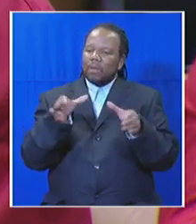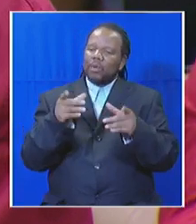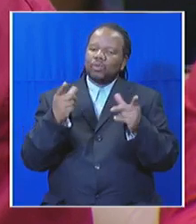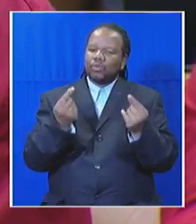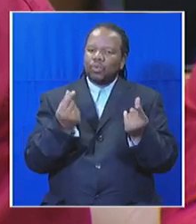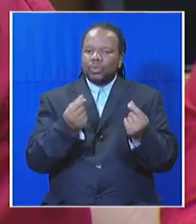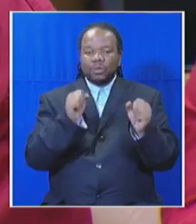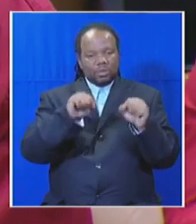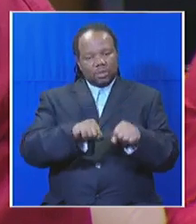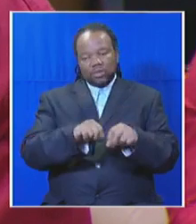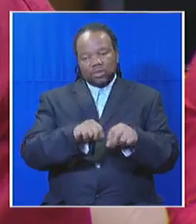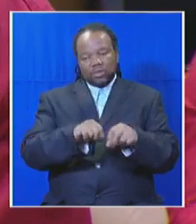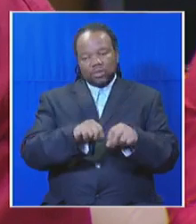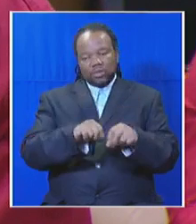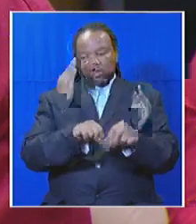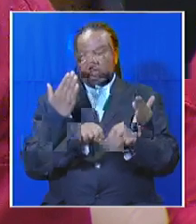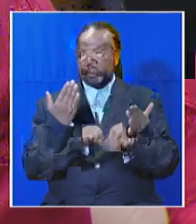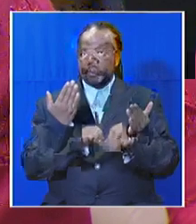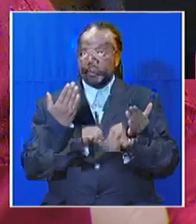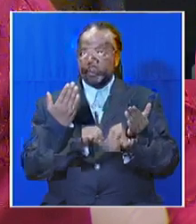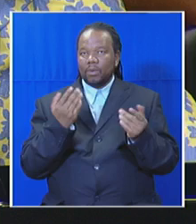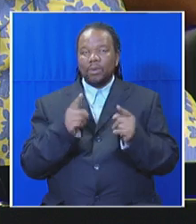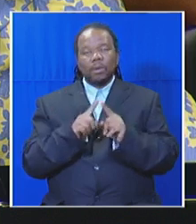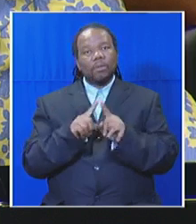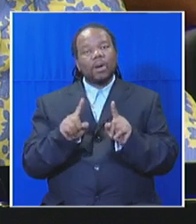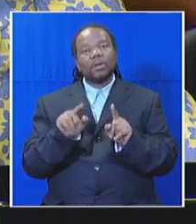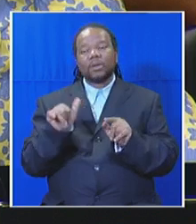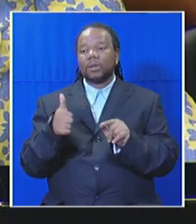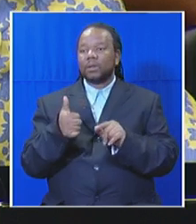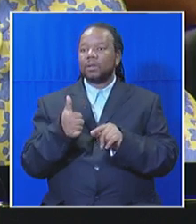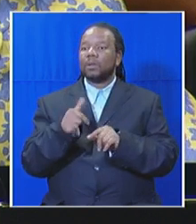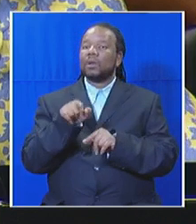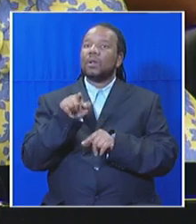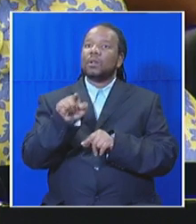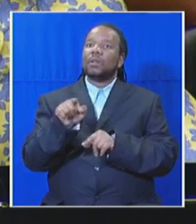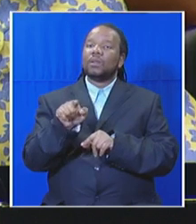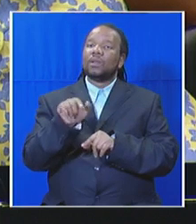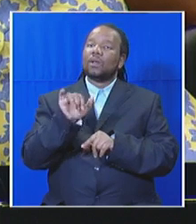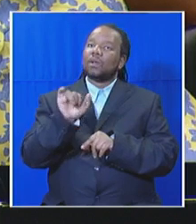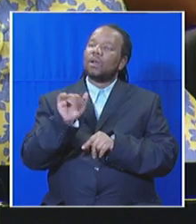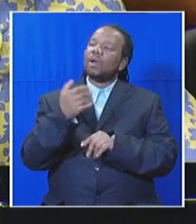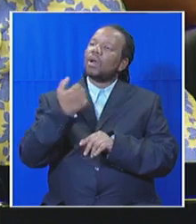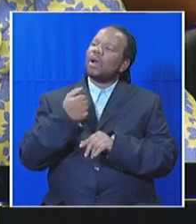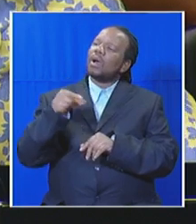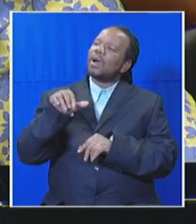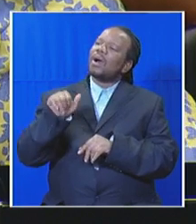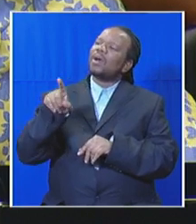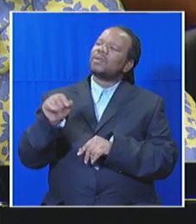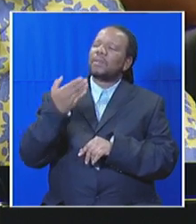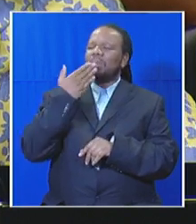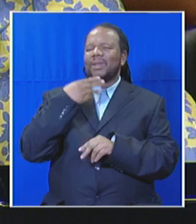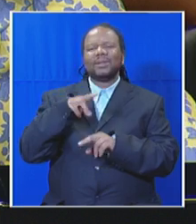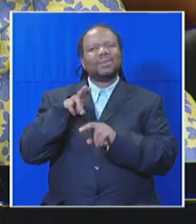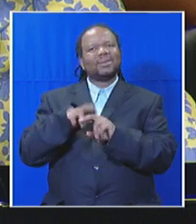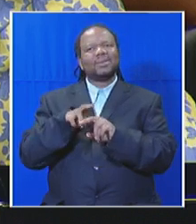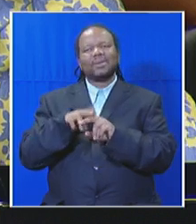a point of order, Honorable Mayor. That Lonmin company of the Deputy President please has take your seat. That's not a point